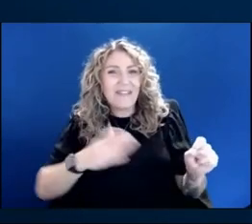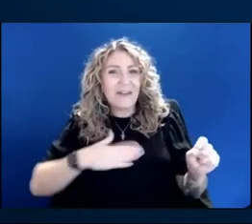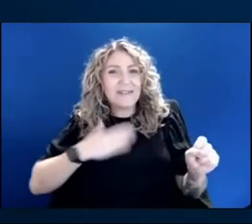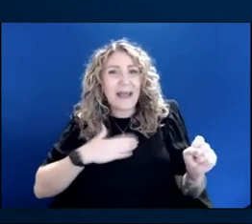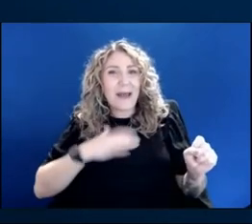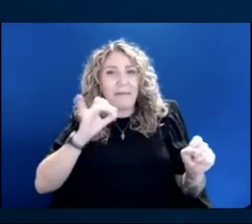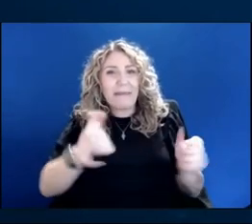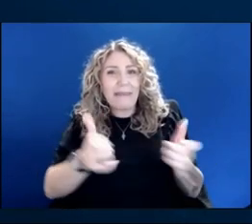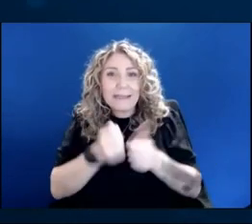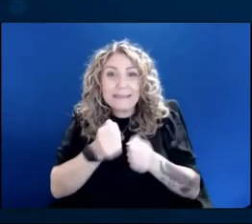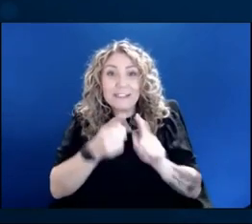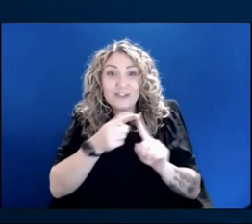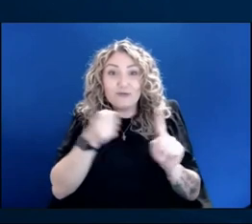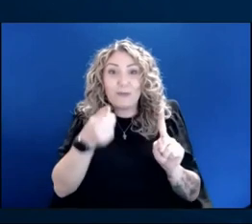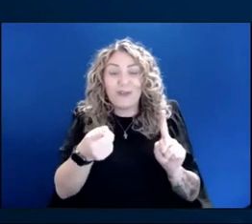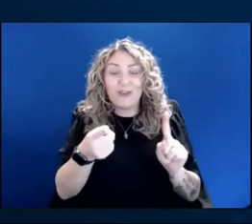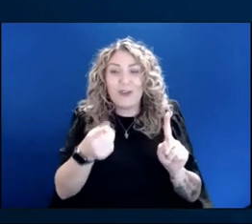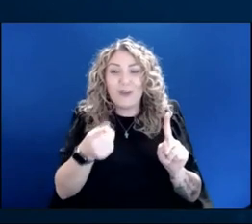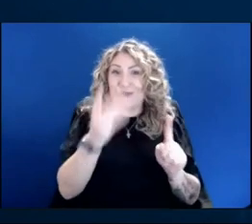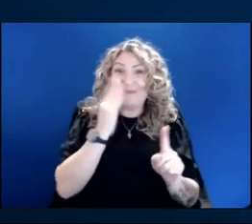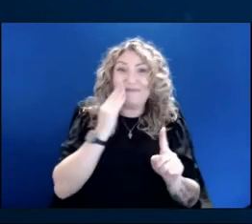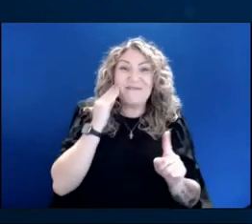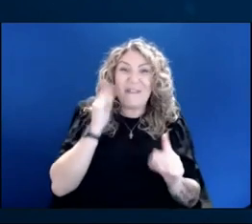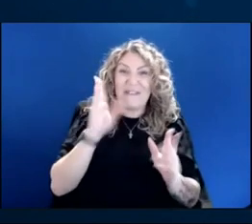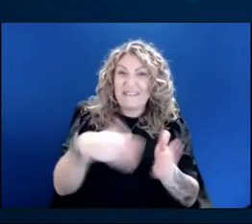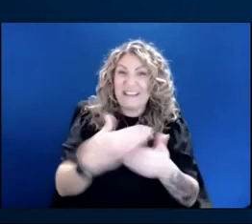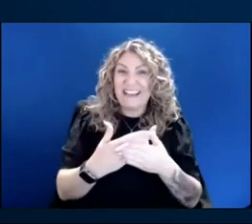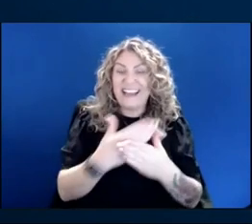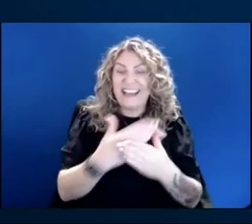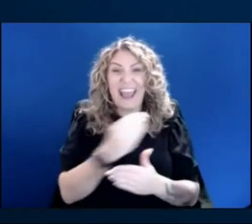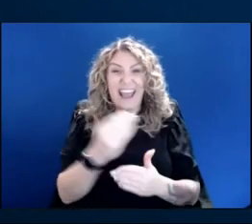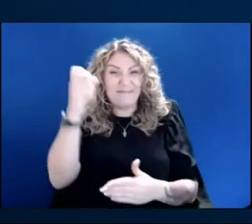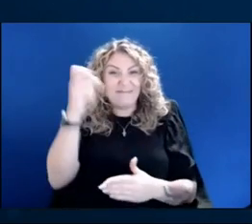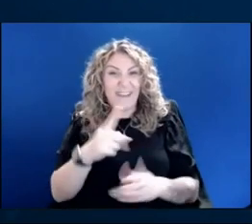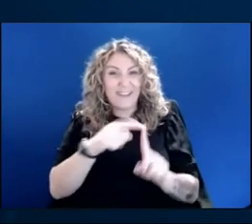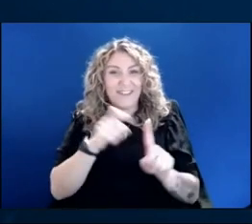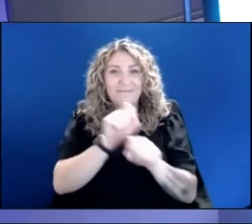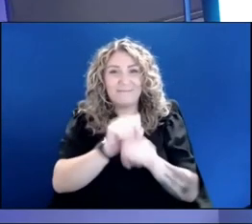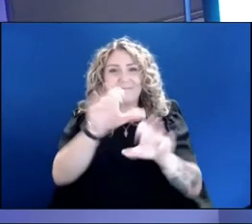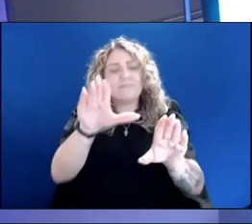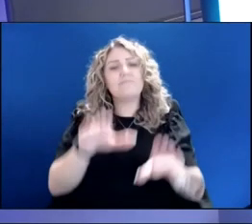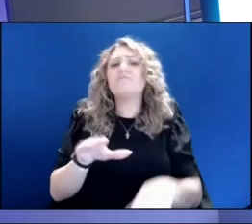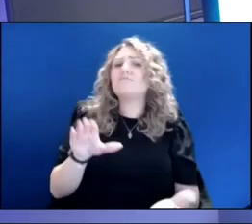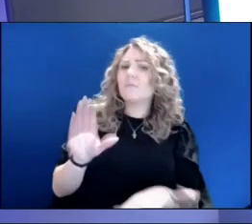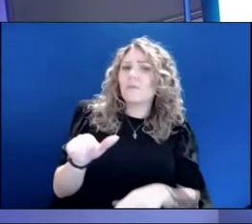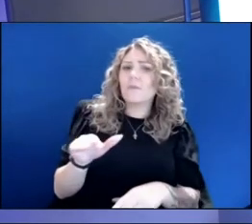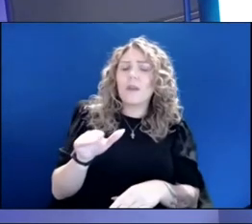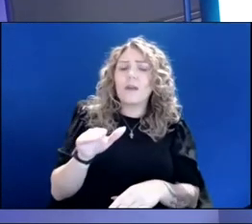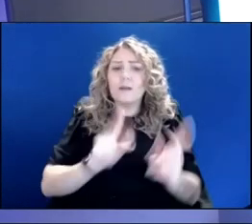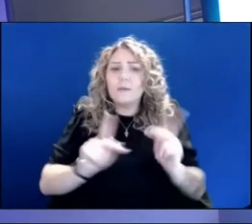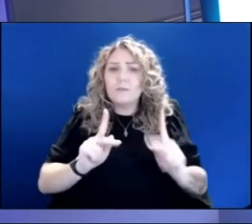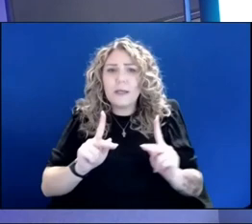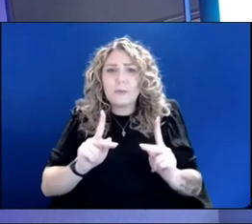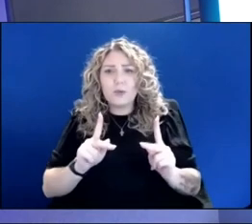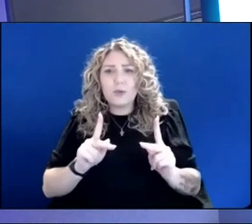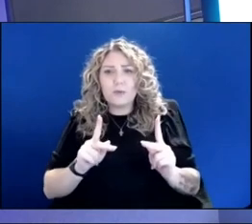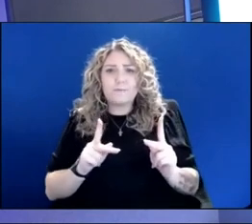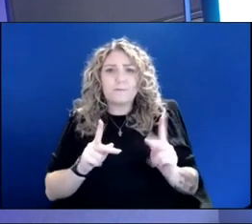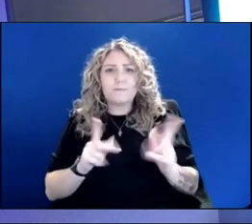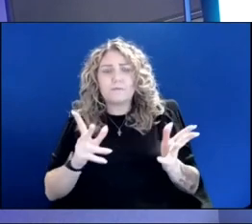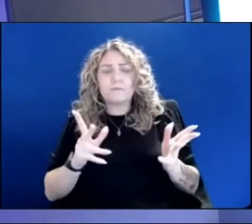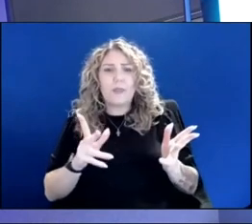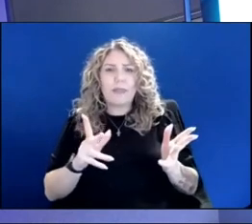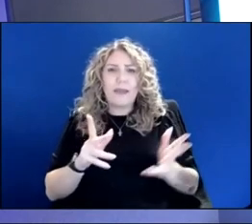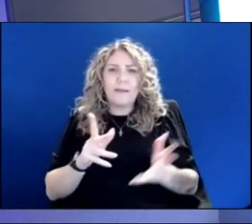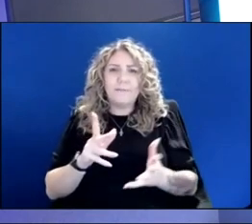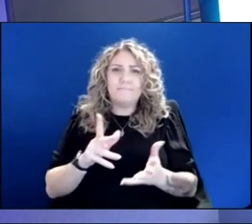you that said you were home and back down. Dr. Schmitt, do people register to do this? This seems